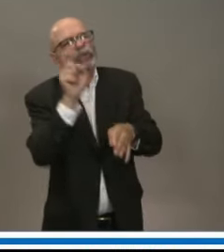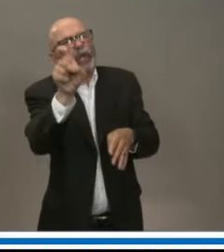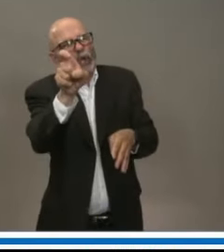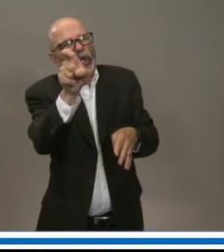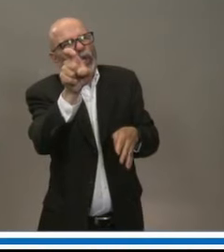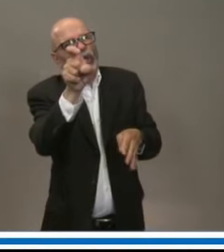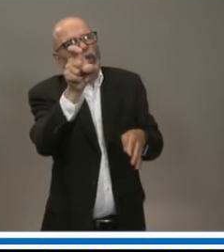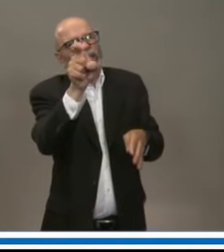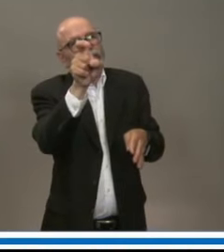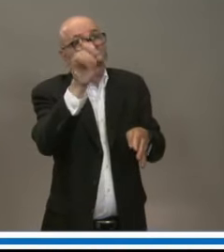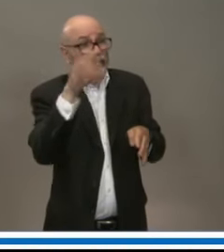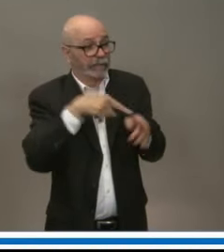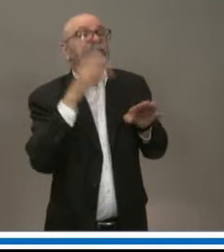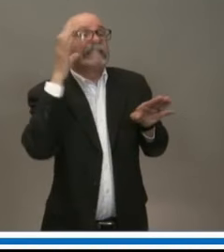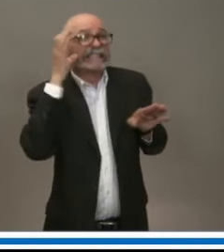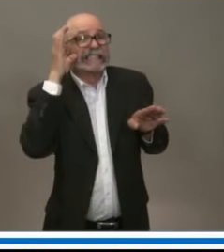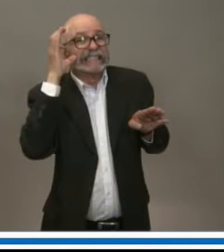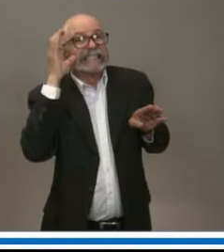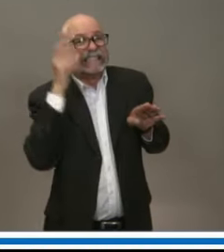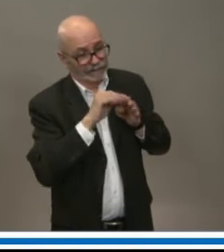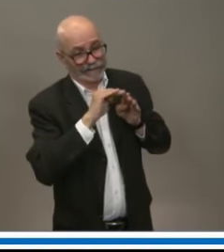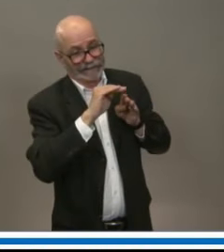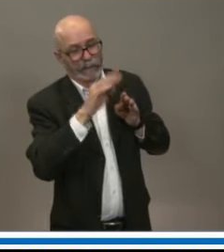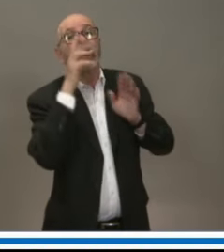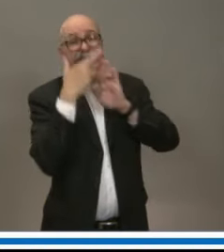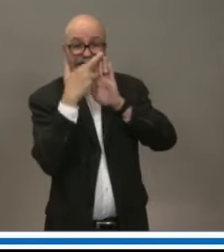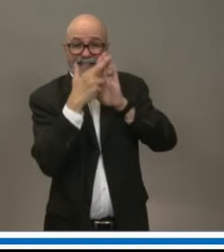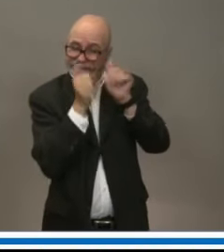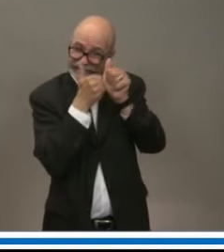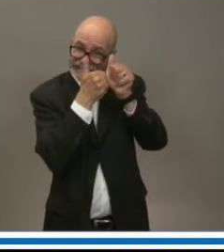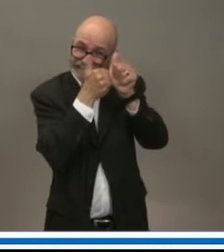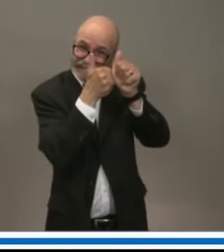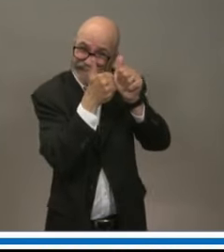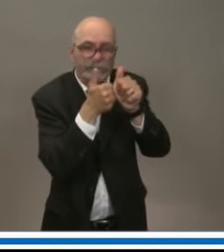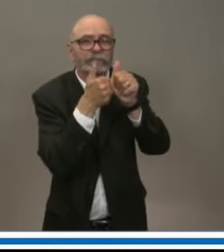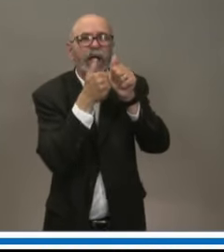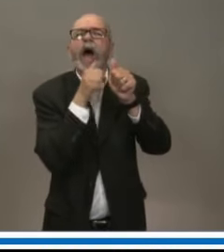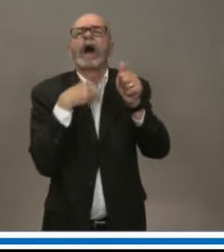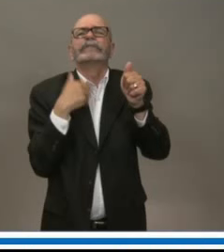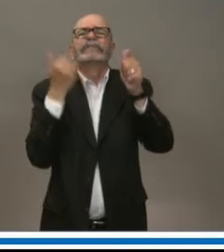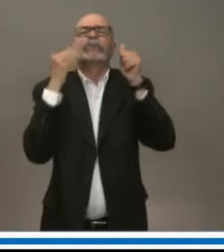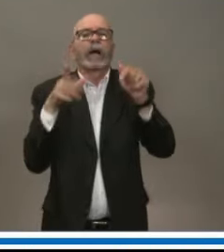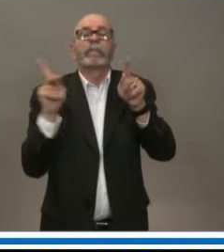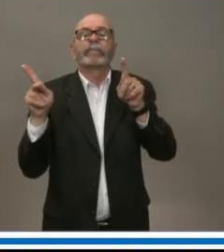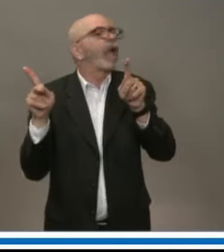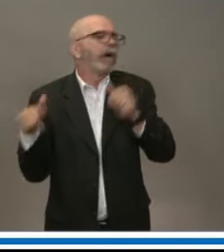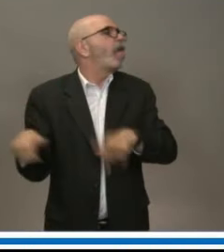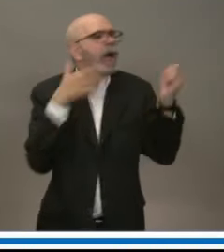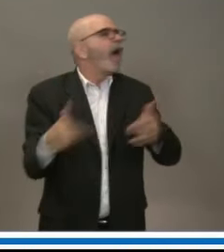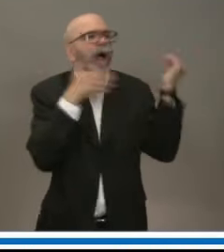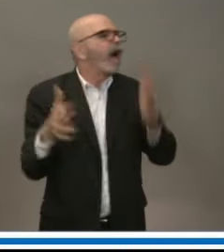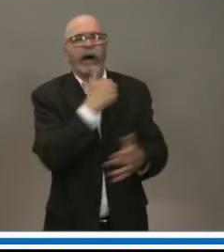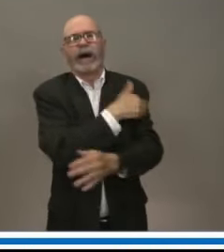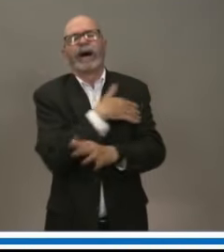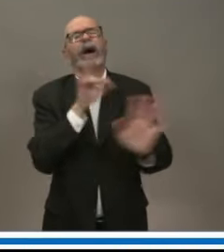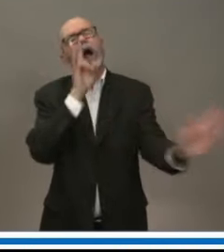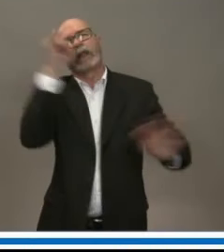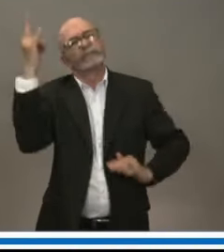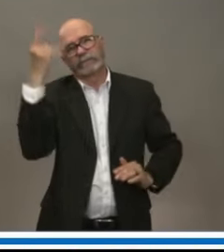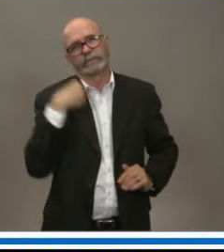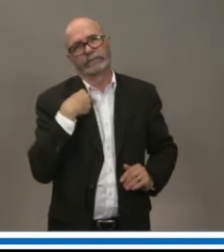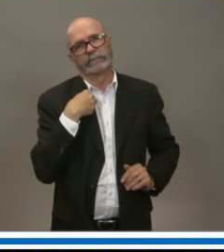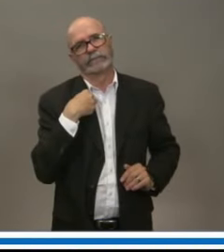capacity to make sure we do not overwhelm our healthcare system. But first and foremost is that the stronger the compliance,